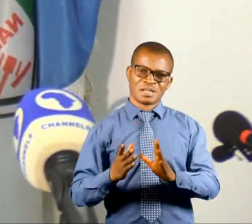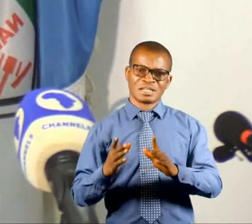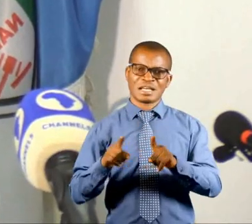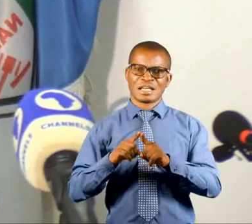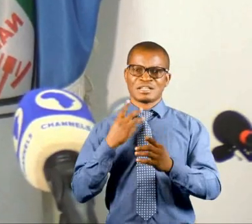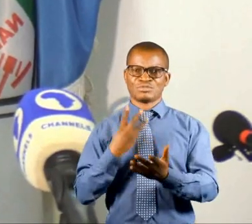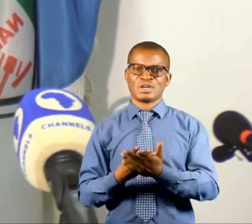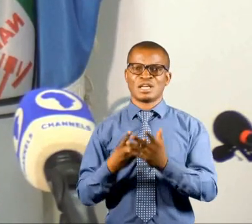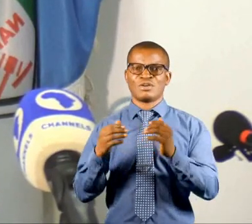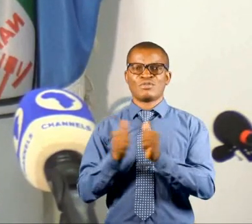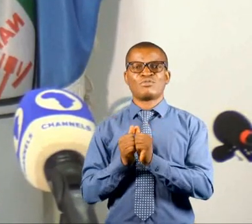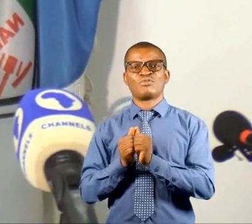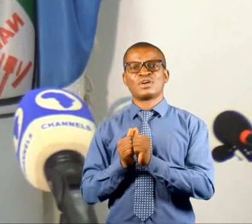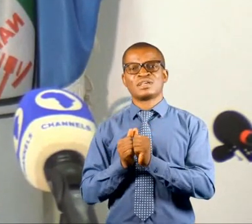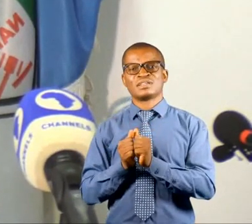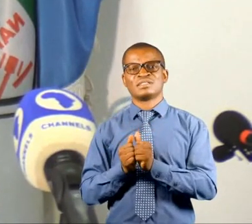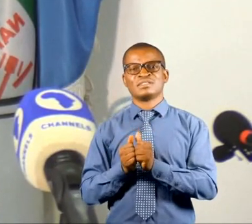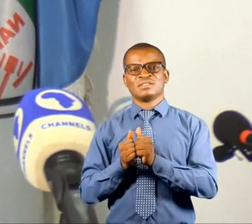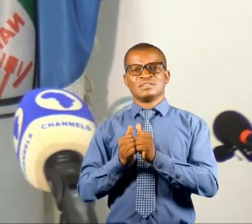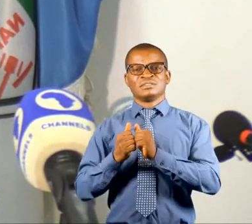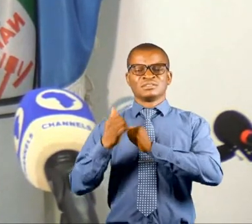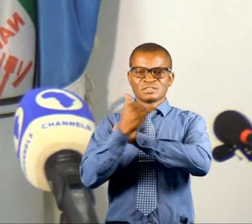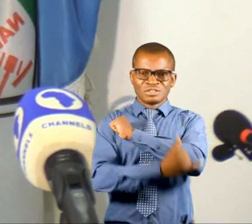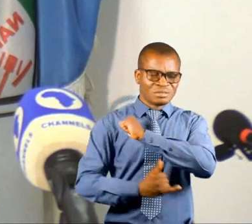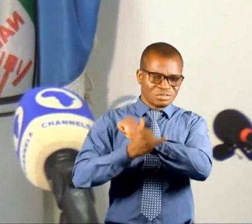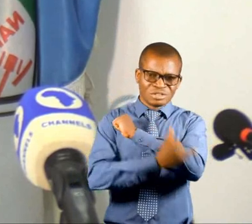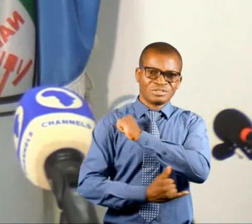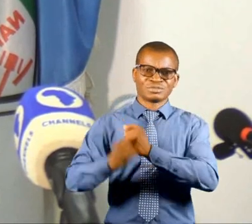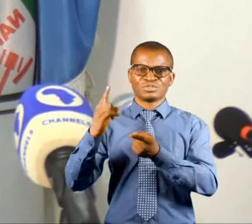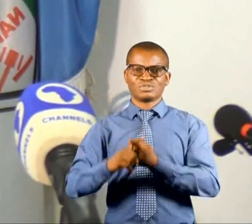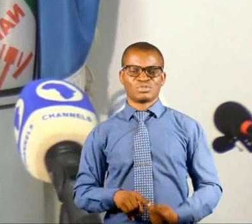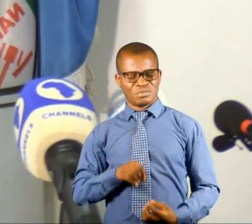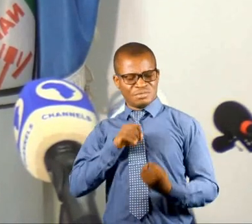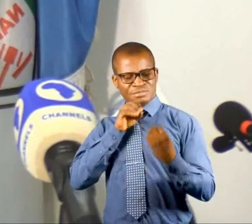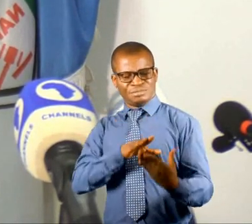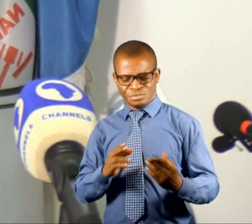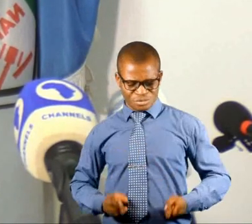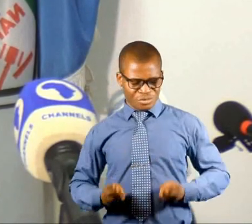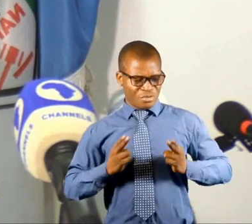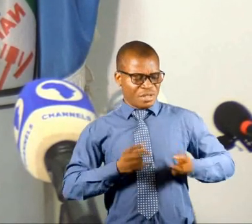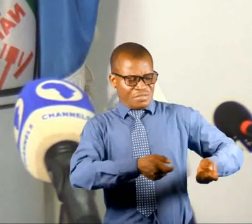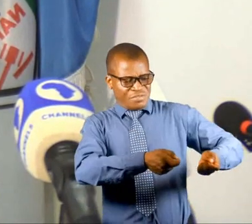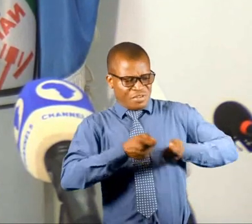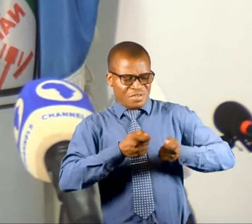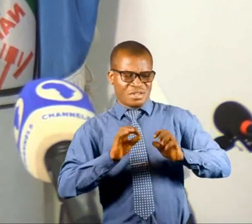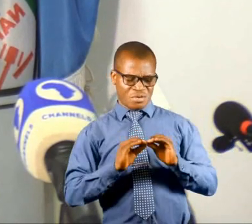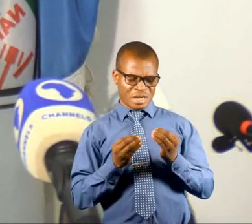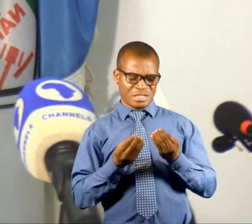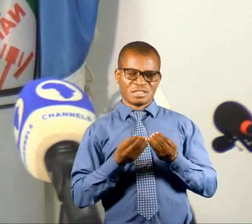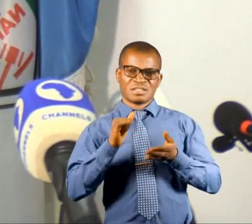partners, as well as with source and transit countries to combat criminal